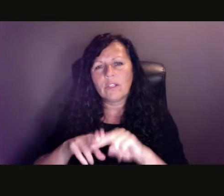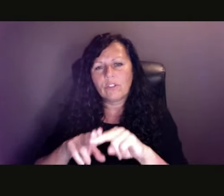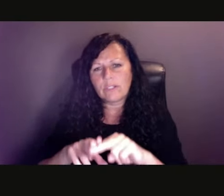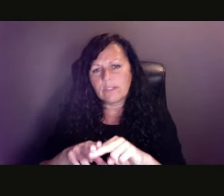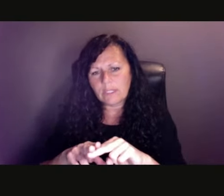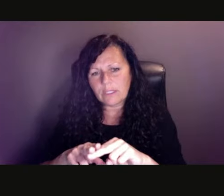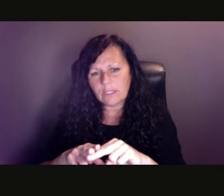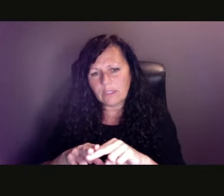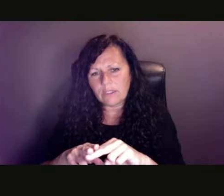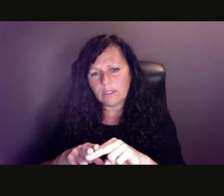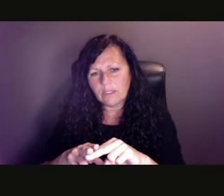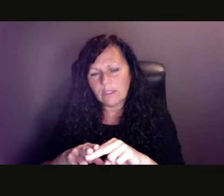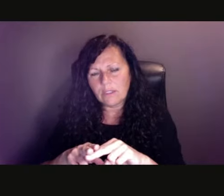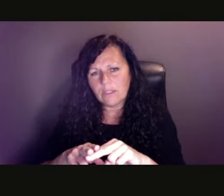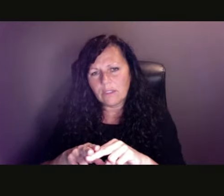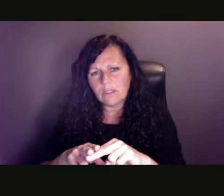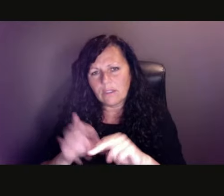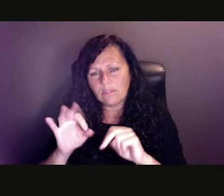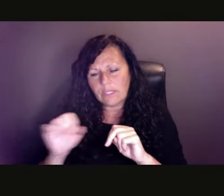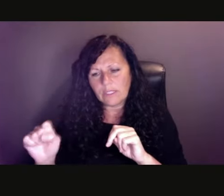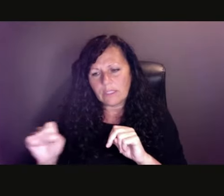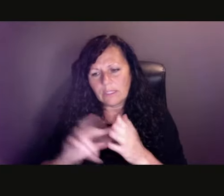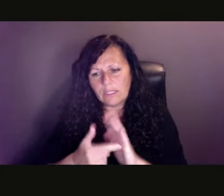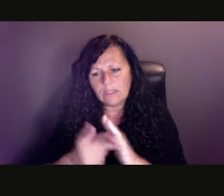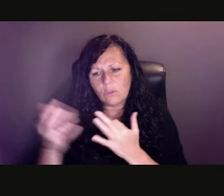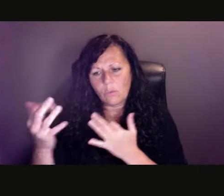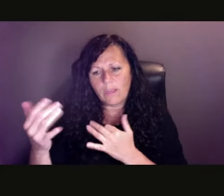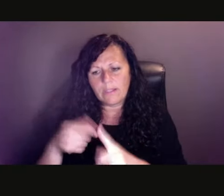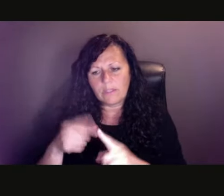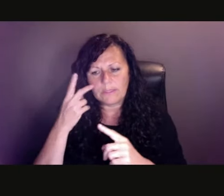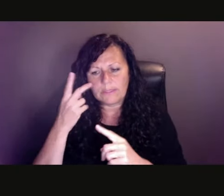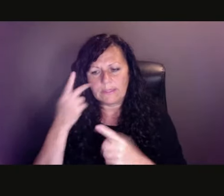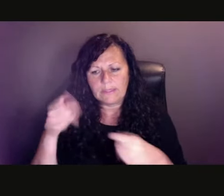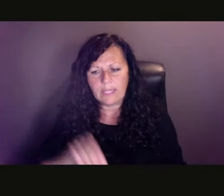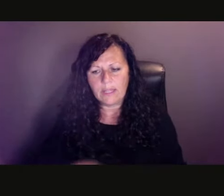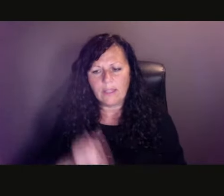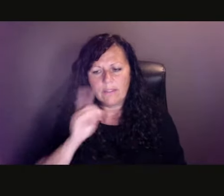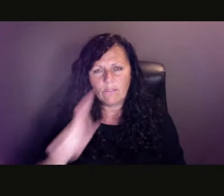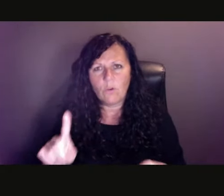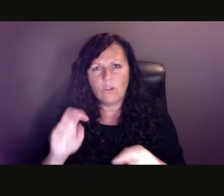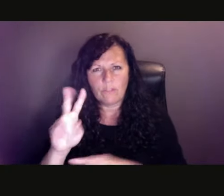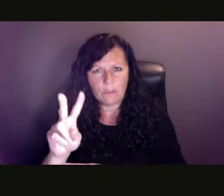to wait and see what happens in November, but